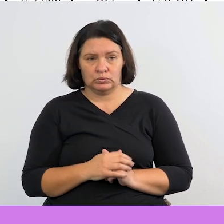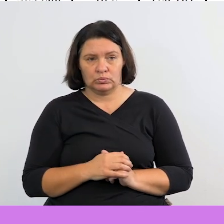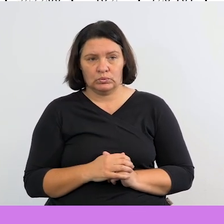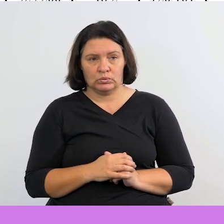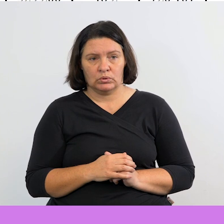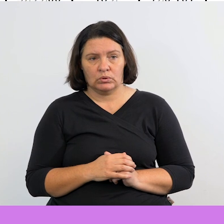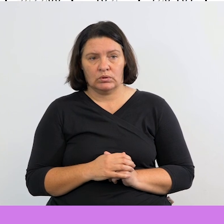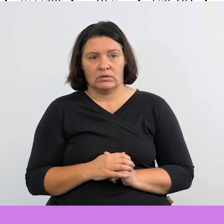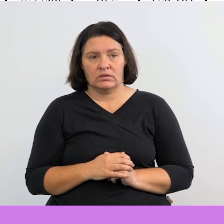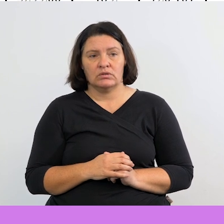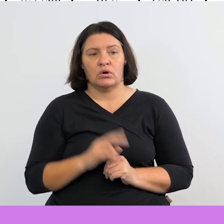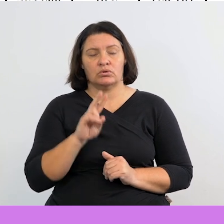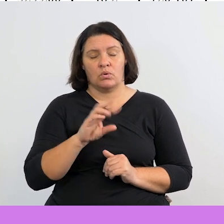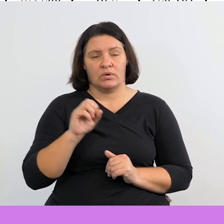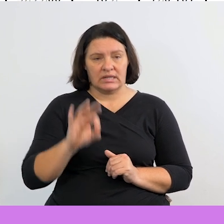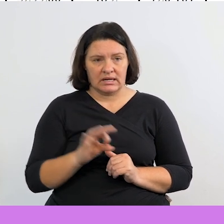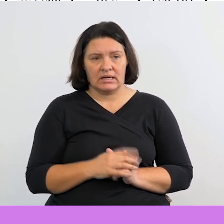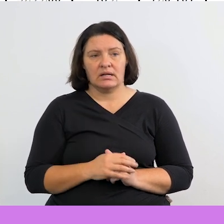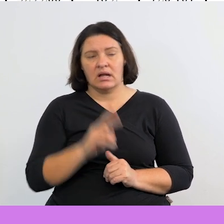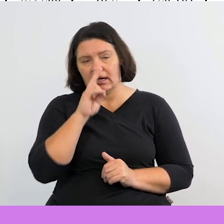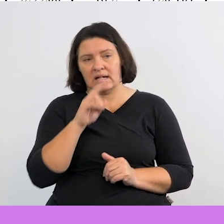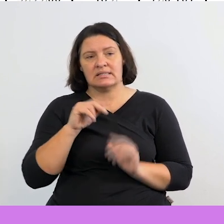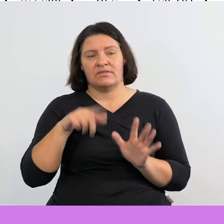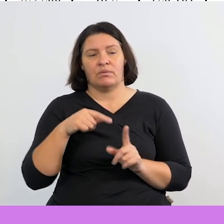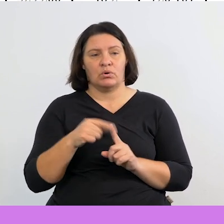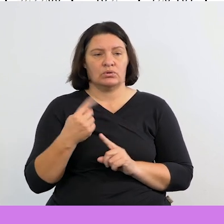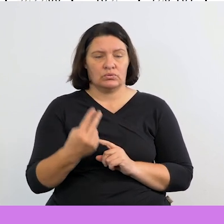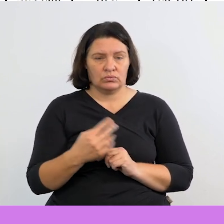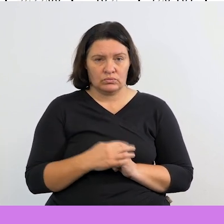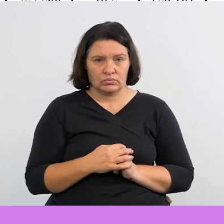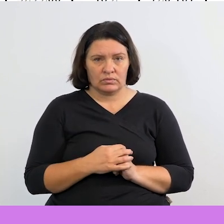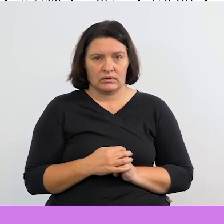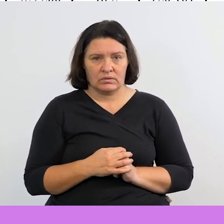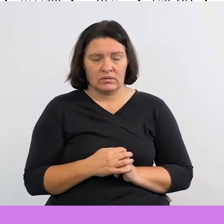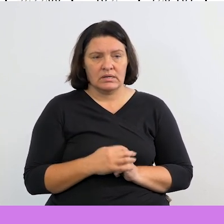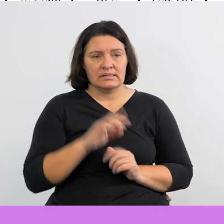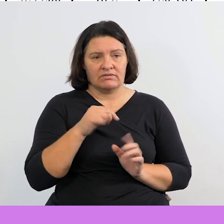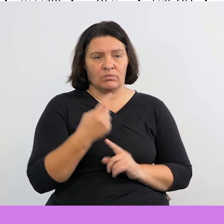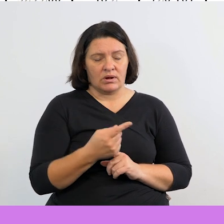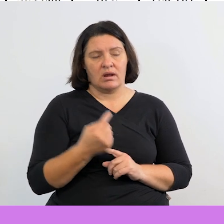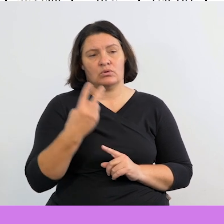17.2. So there for 2003, let's look for 17.2. So there's